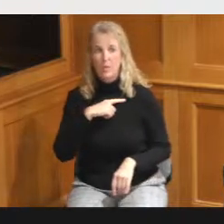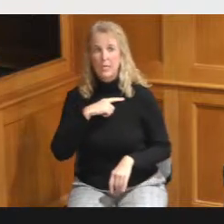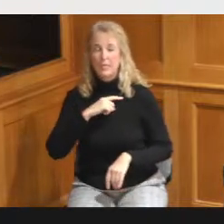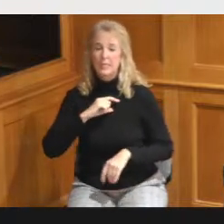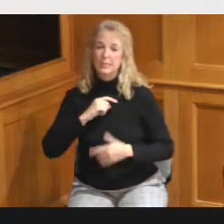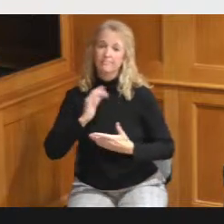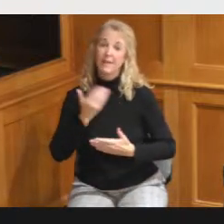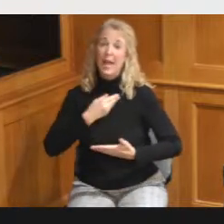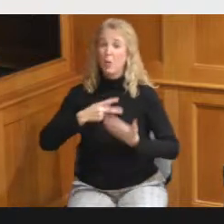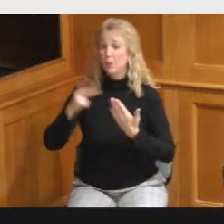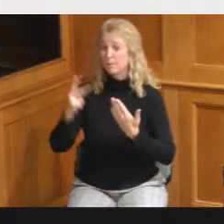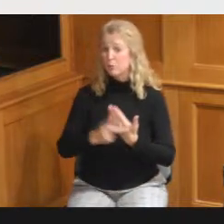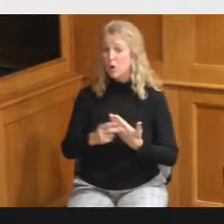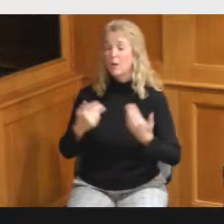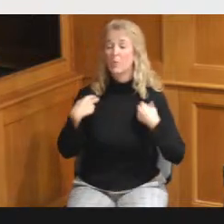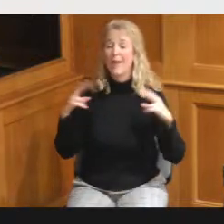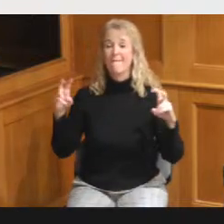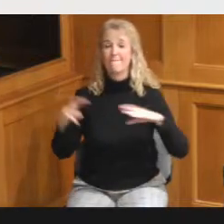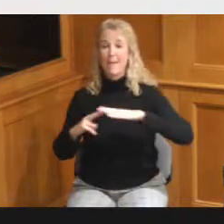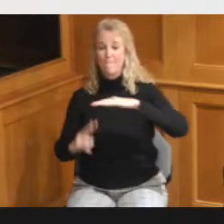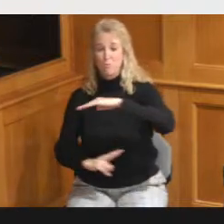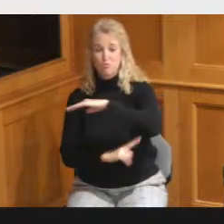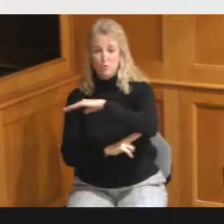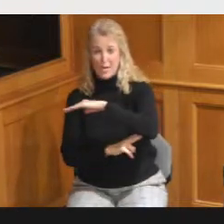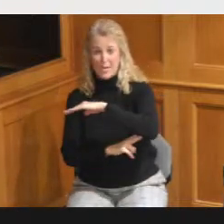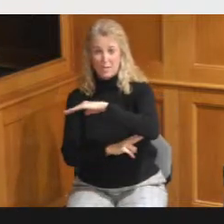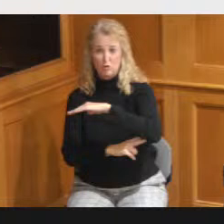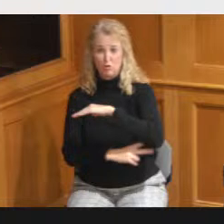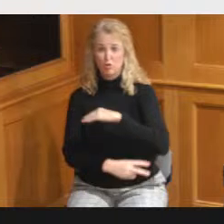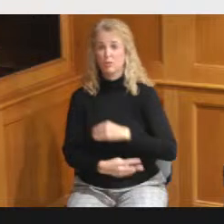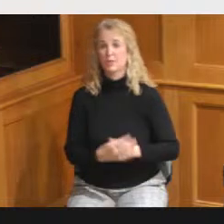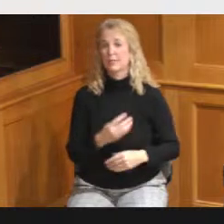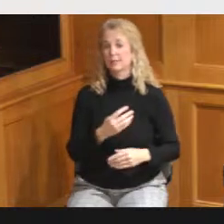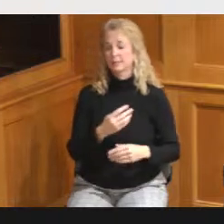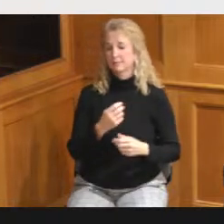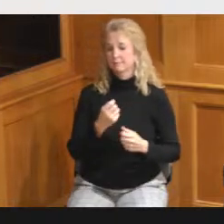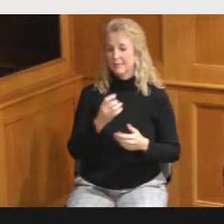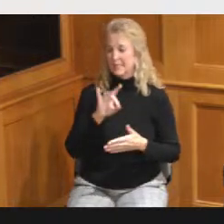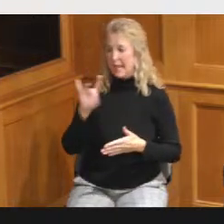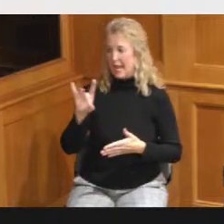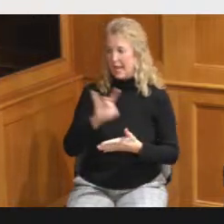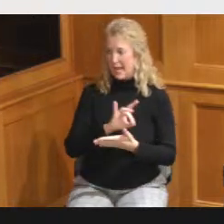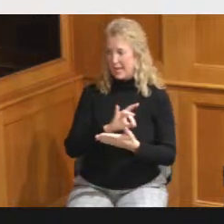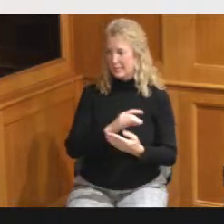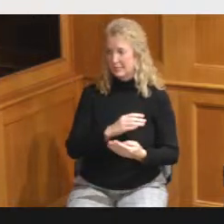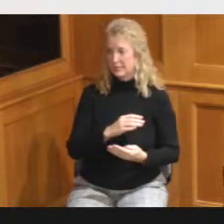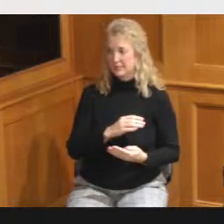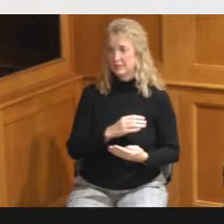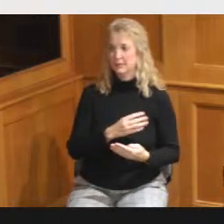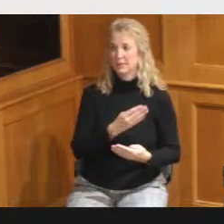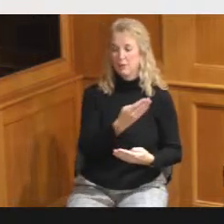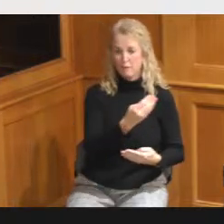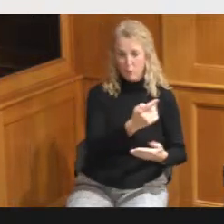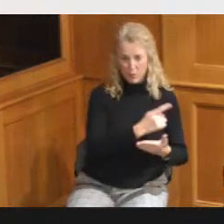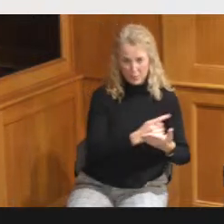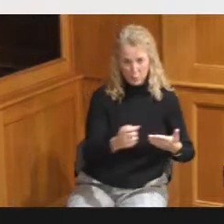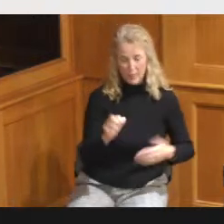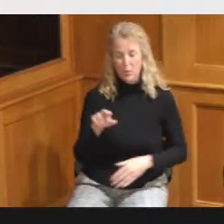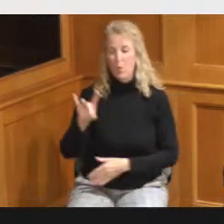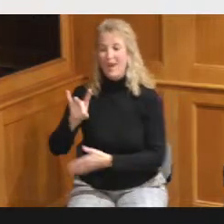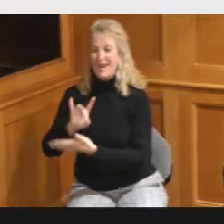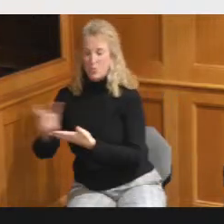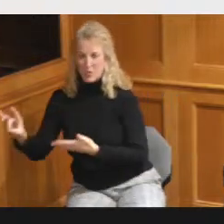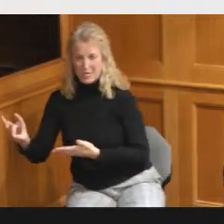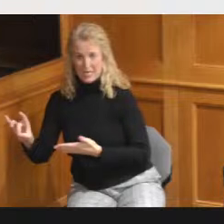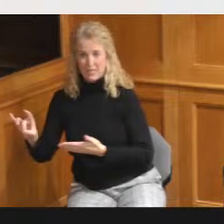our programming. We have a bridge program. It's a 14 and 8-week program. We facilitate it on site at the institution. So whether it's a high school